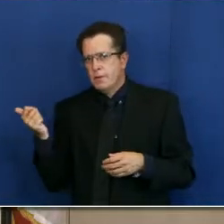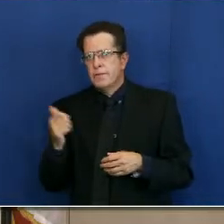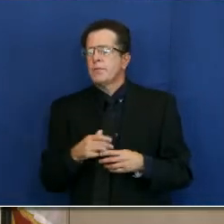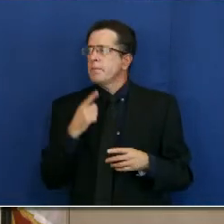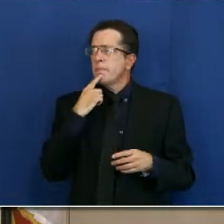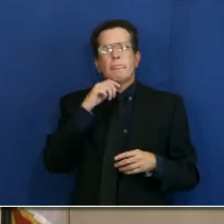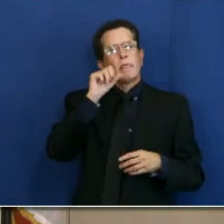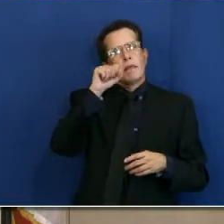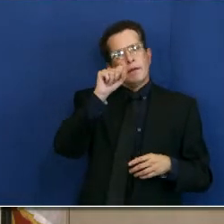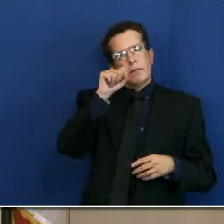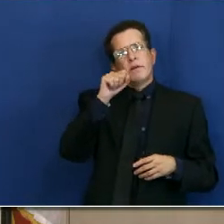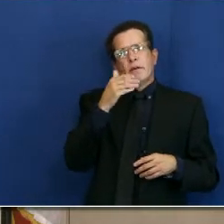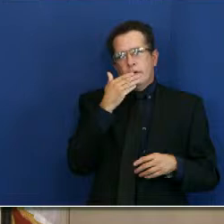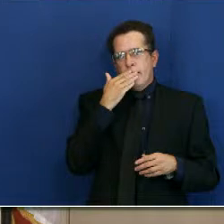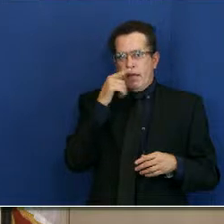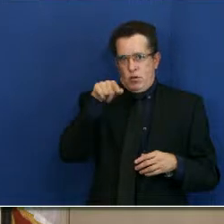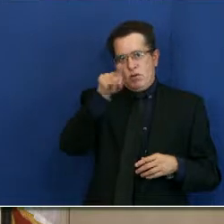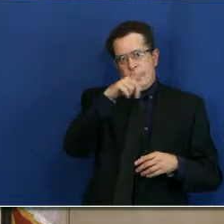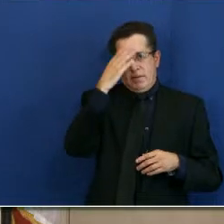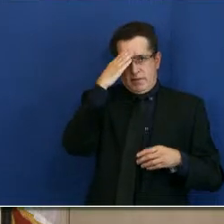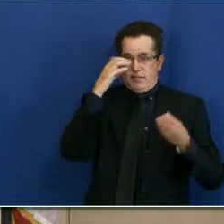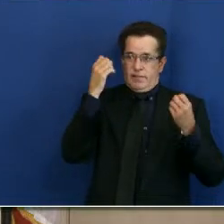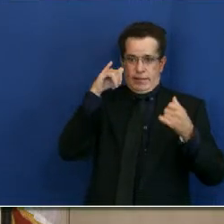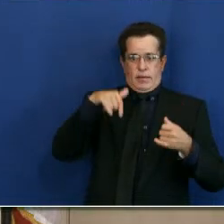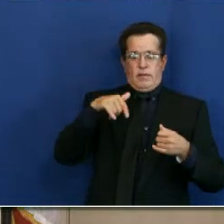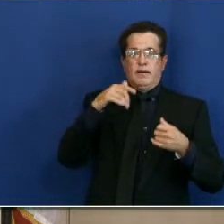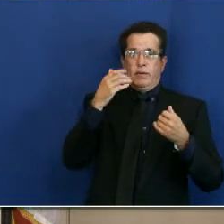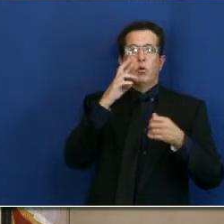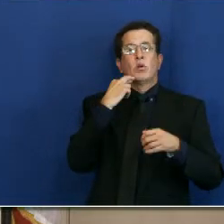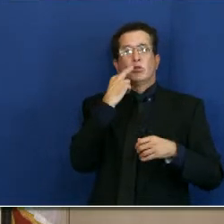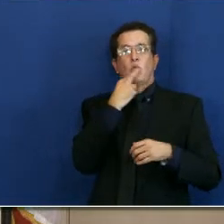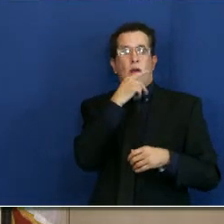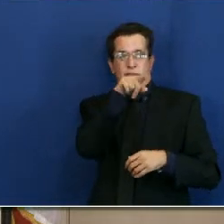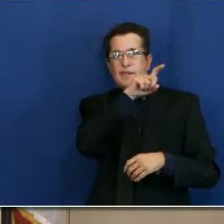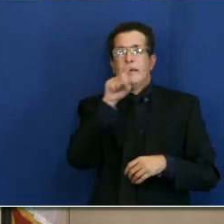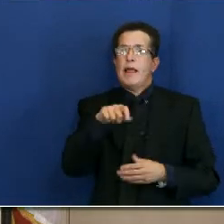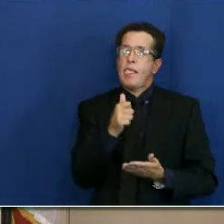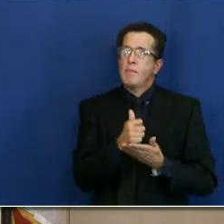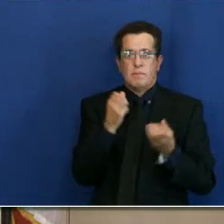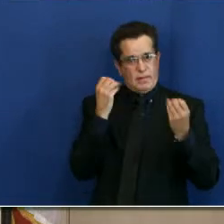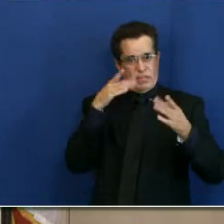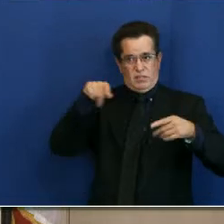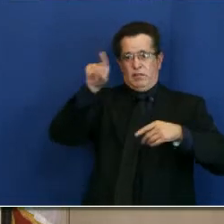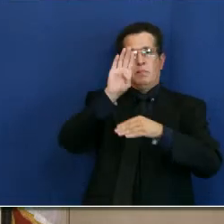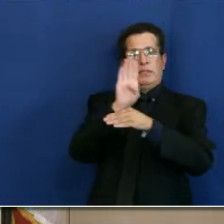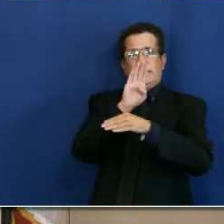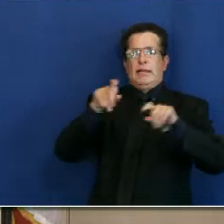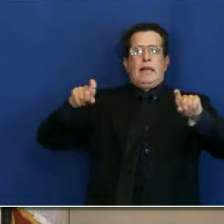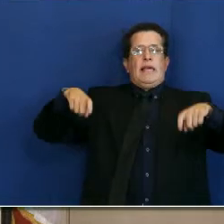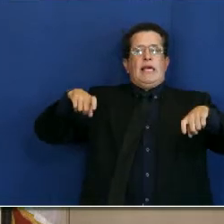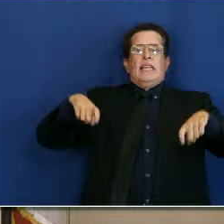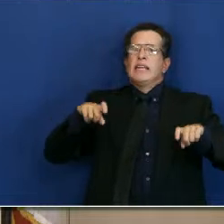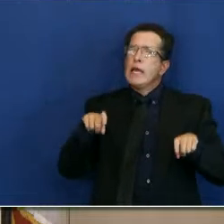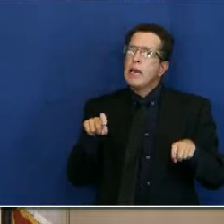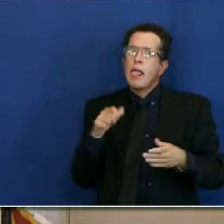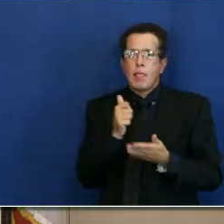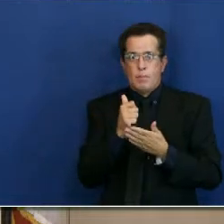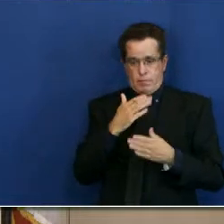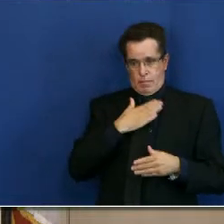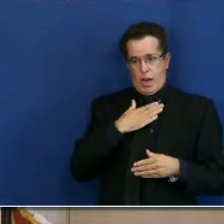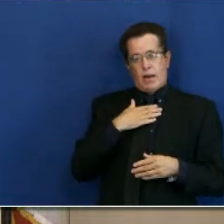Thank you. I think this industry certainly needs help. A lot of industries need a lot of help. To put it in context, my office alone has received close